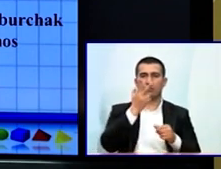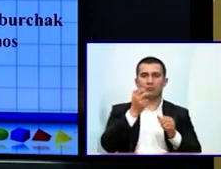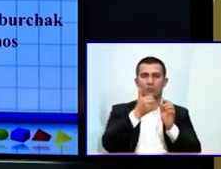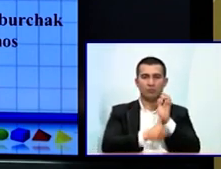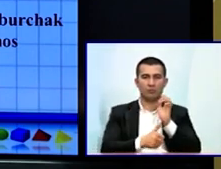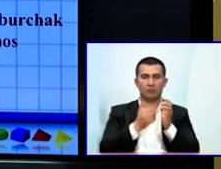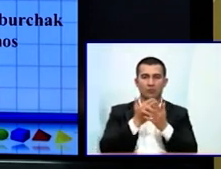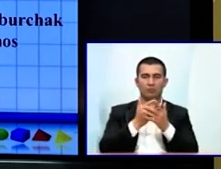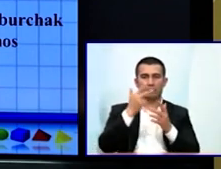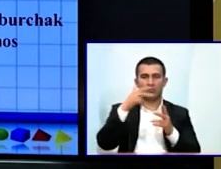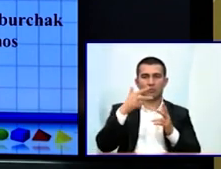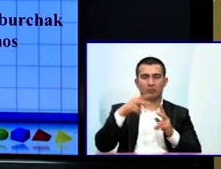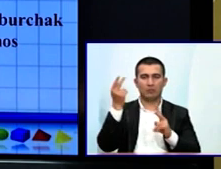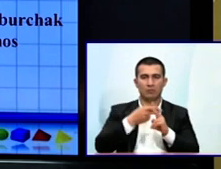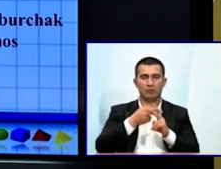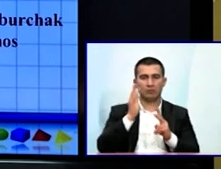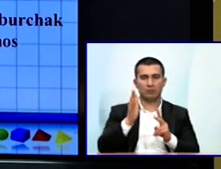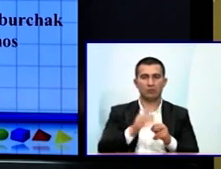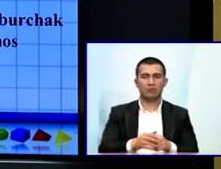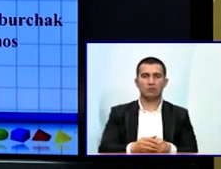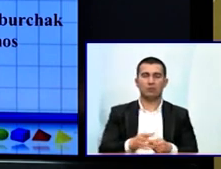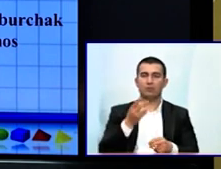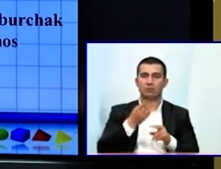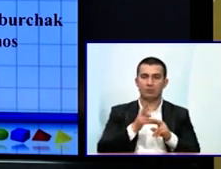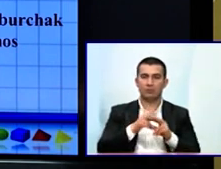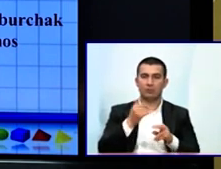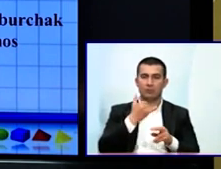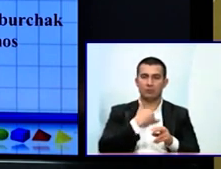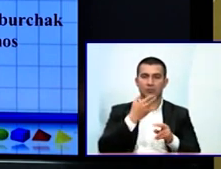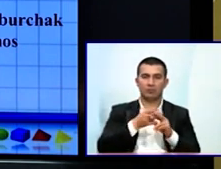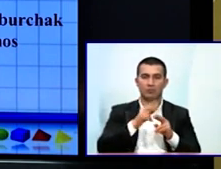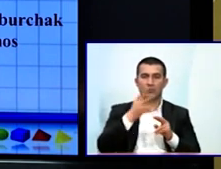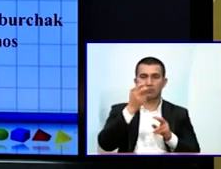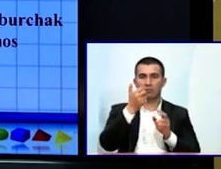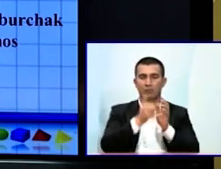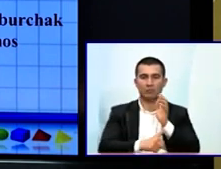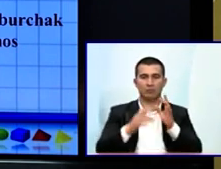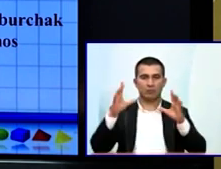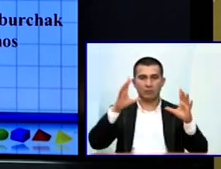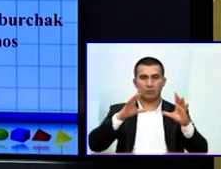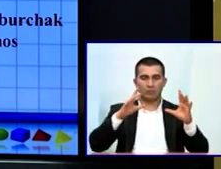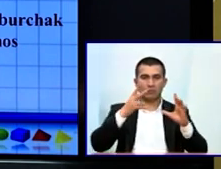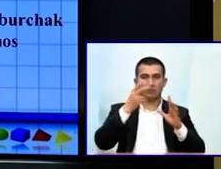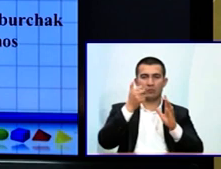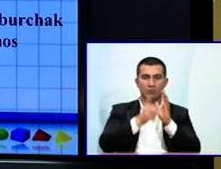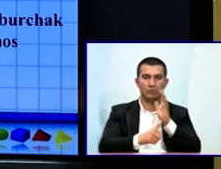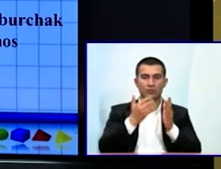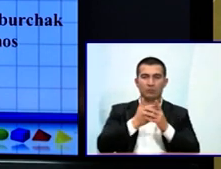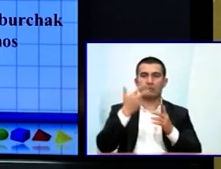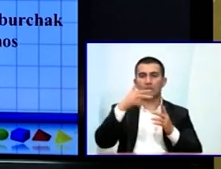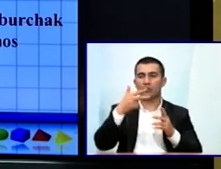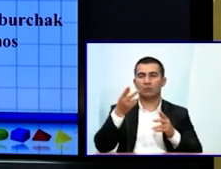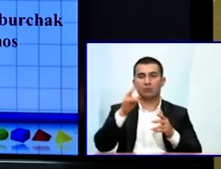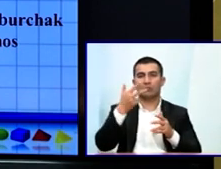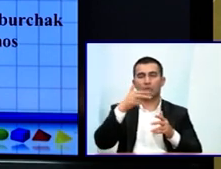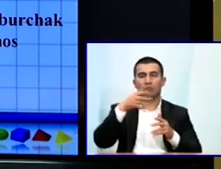gradusni 30 ga bo'lamiz, chunki doiramizning gradusi 360 gradusga teng. Uni 30 ta o'quvchining soniga